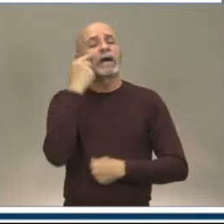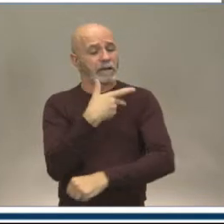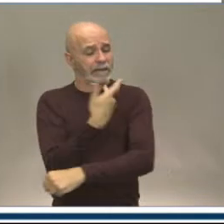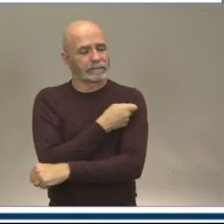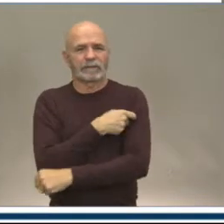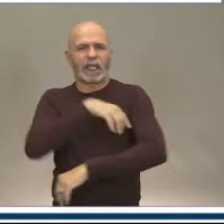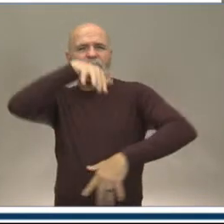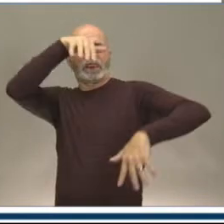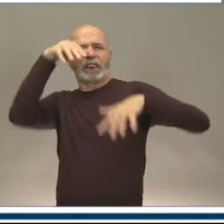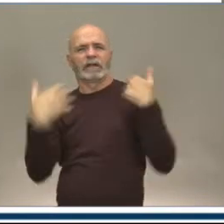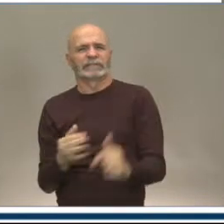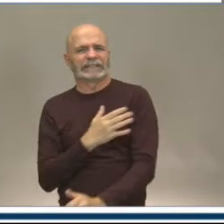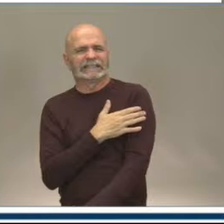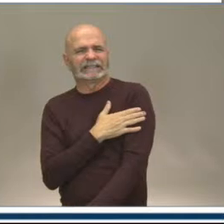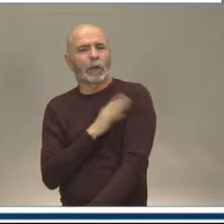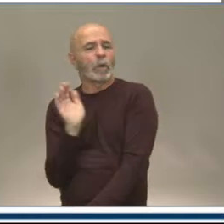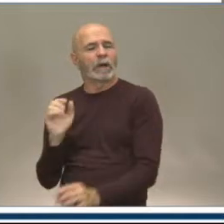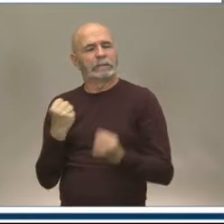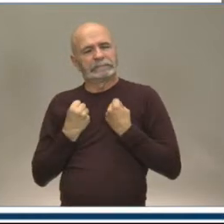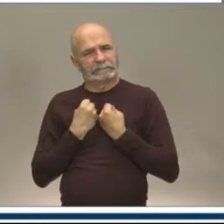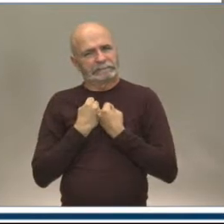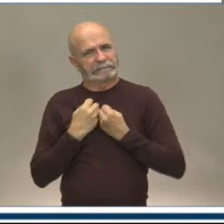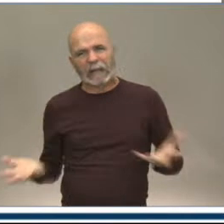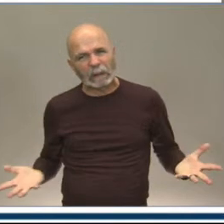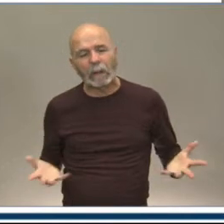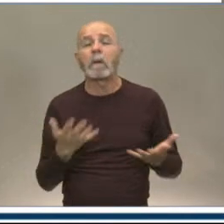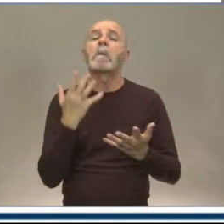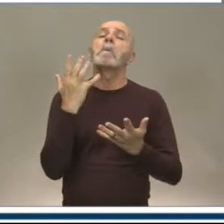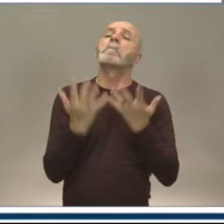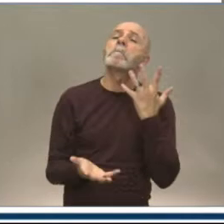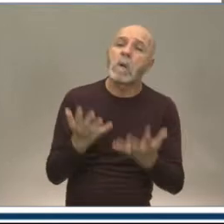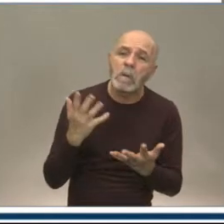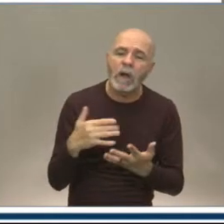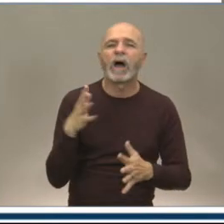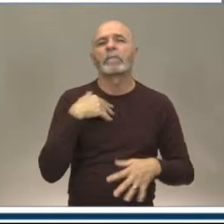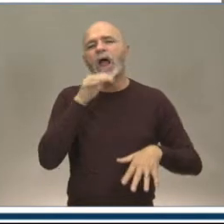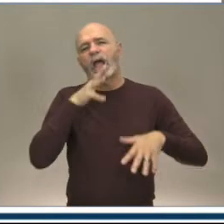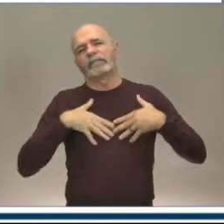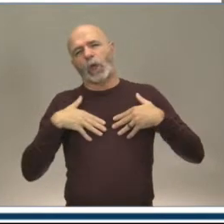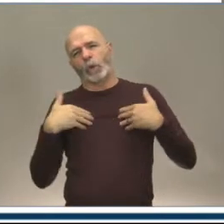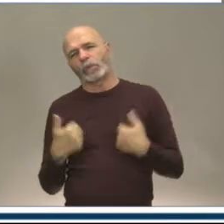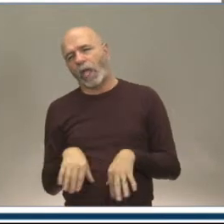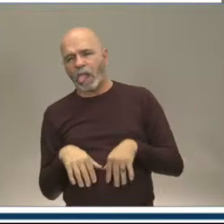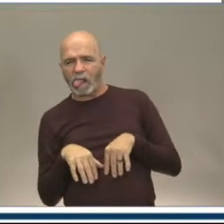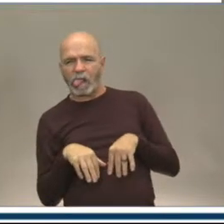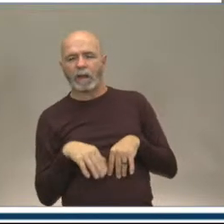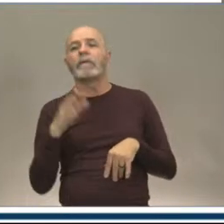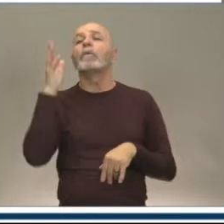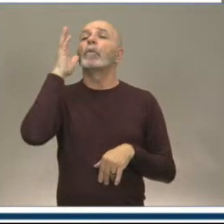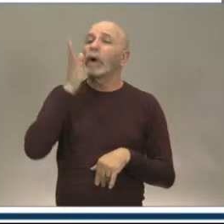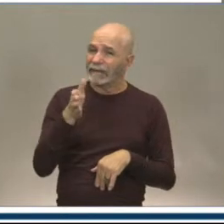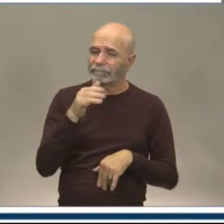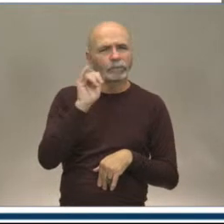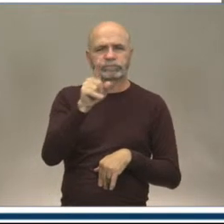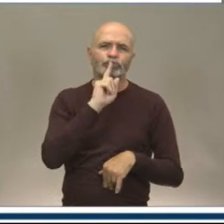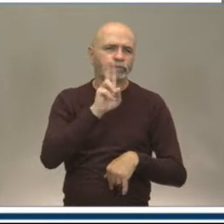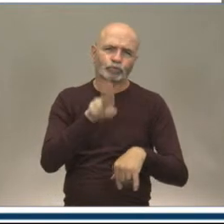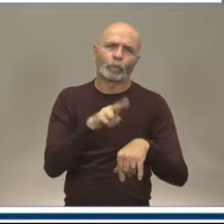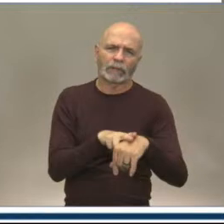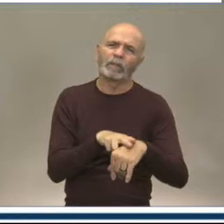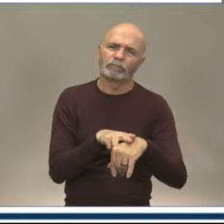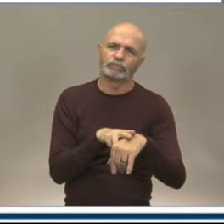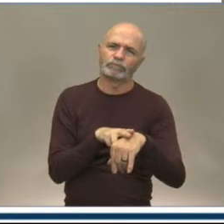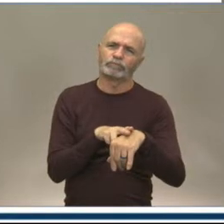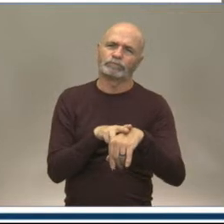injected. This is normal, and it means the vaccine is working and teaching their body how to fight the virus.